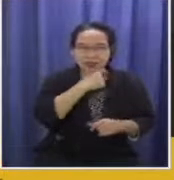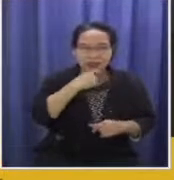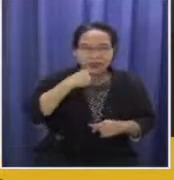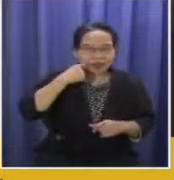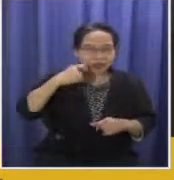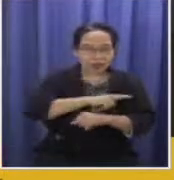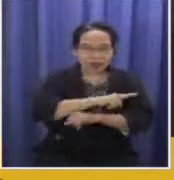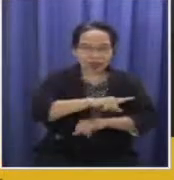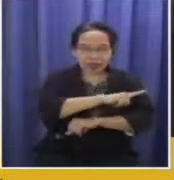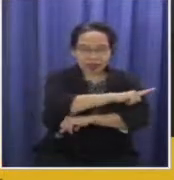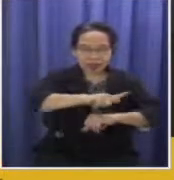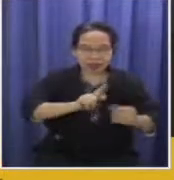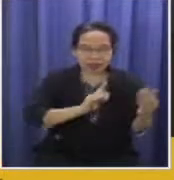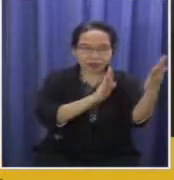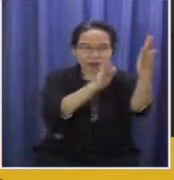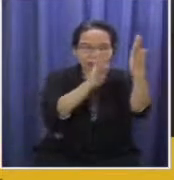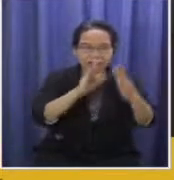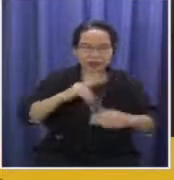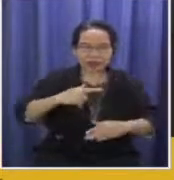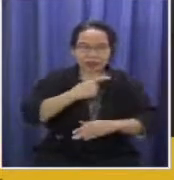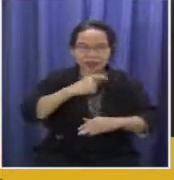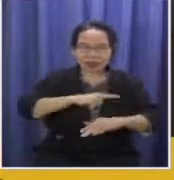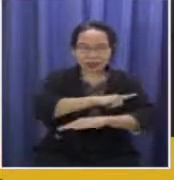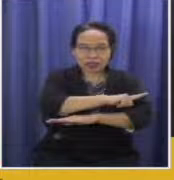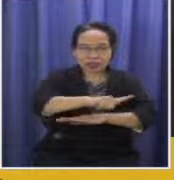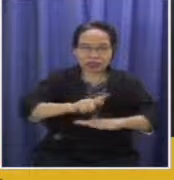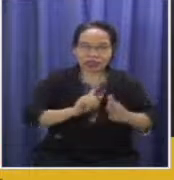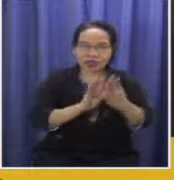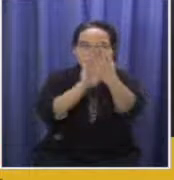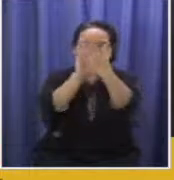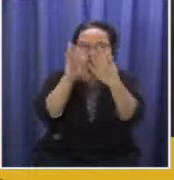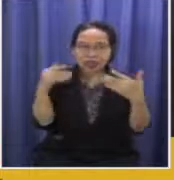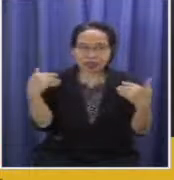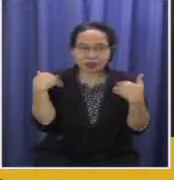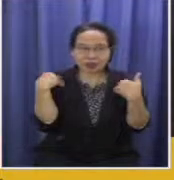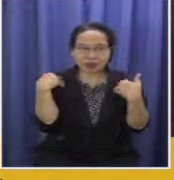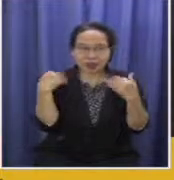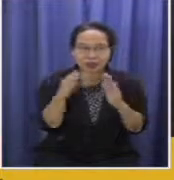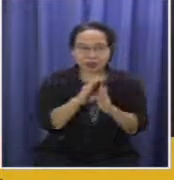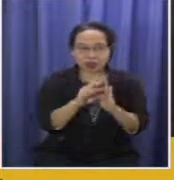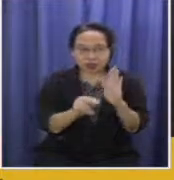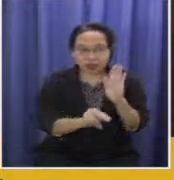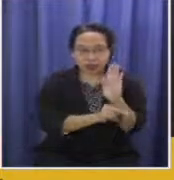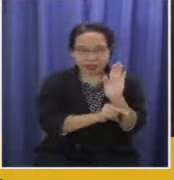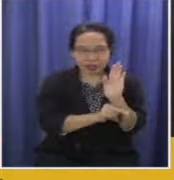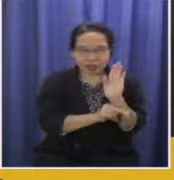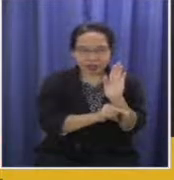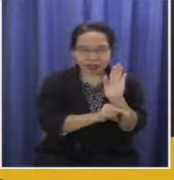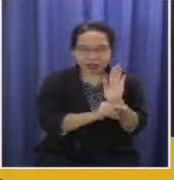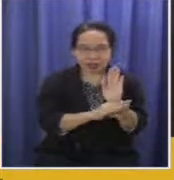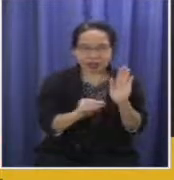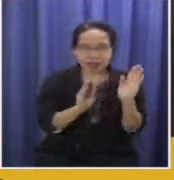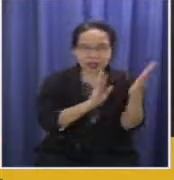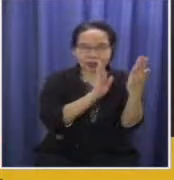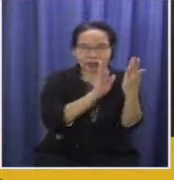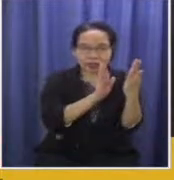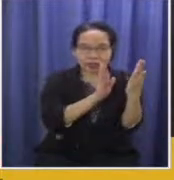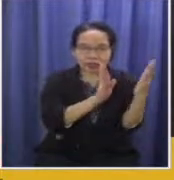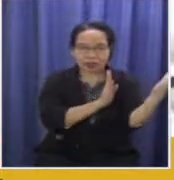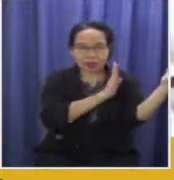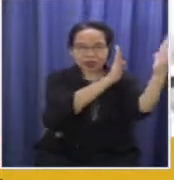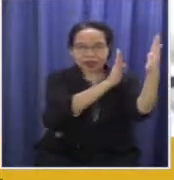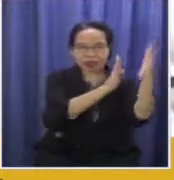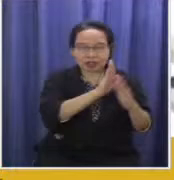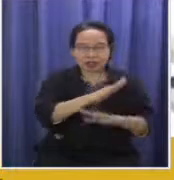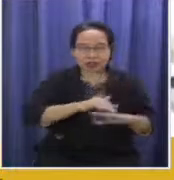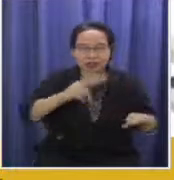appear. And when the dry land appear, they are the continents. When they appeared, it was